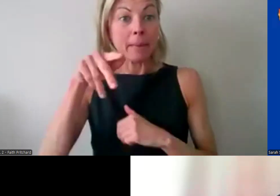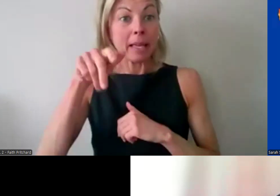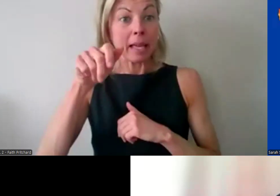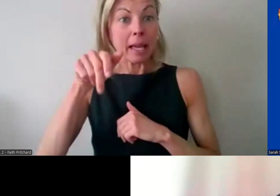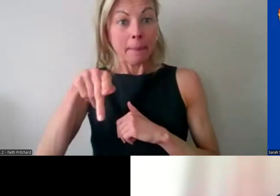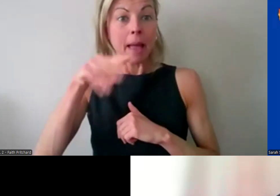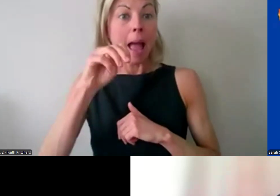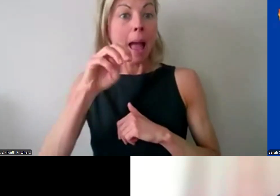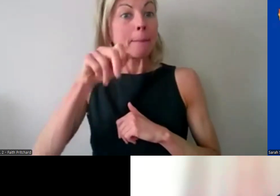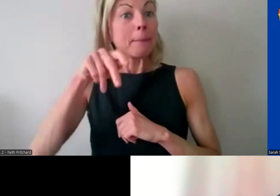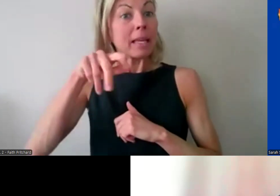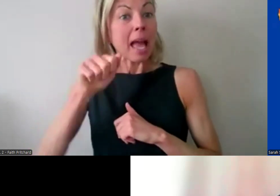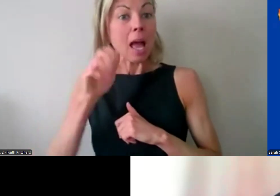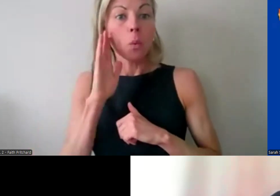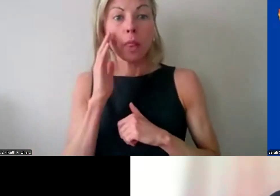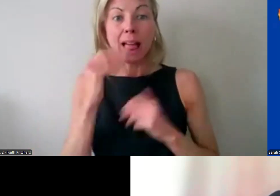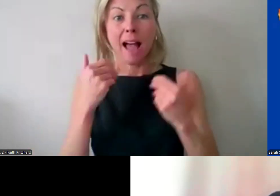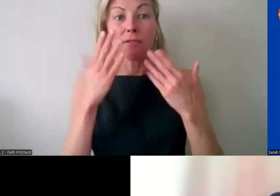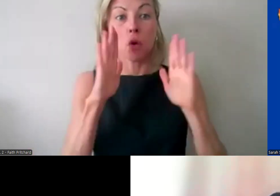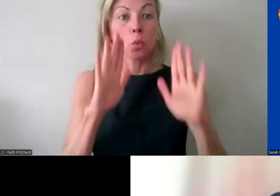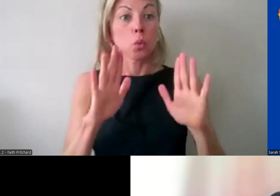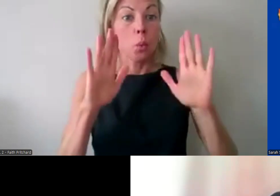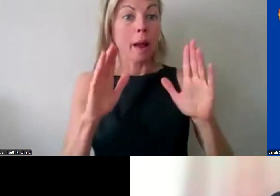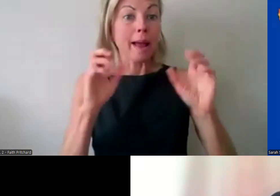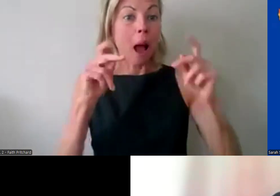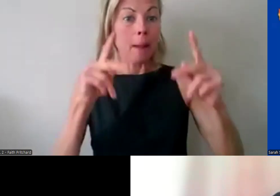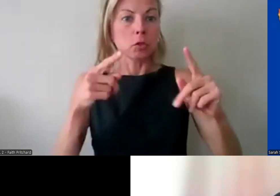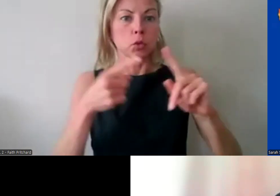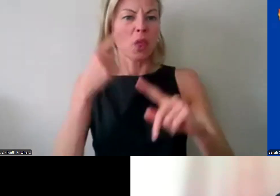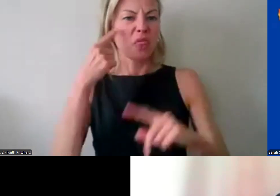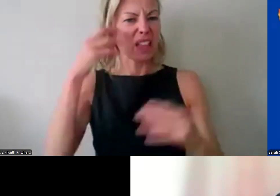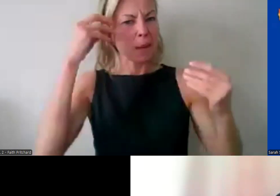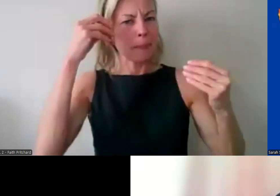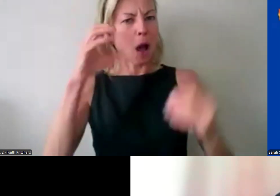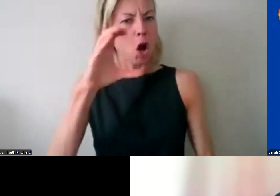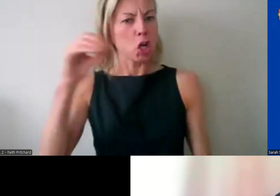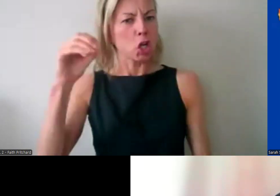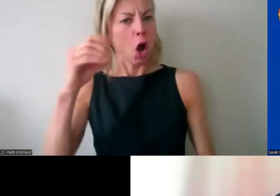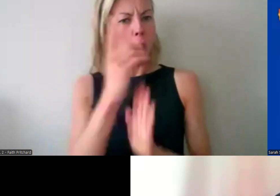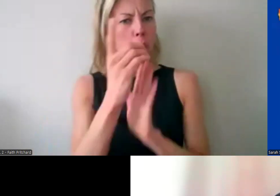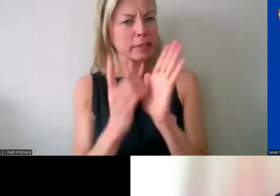be a great opportunity to, we think about co-design and